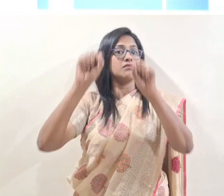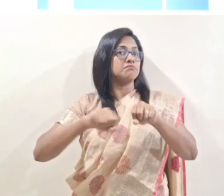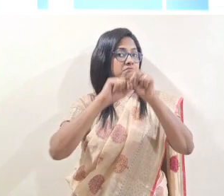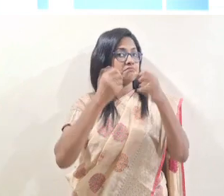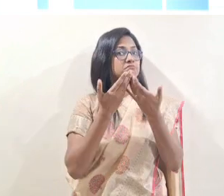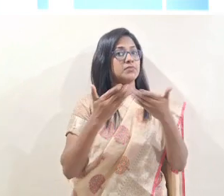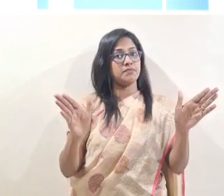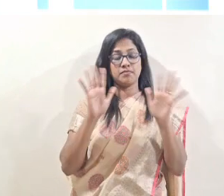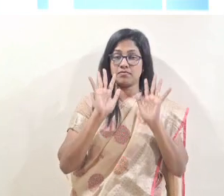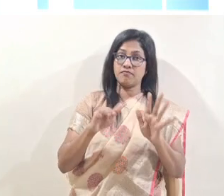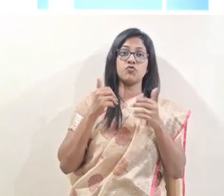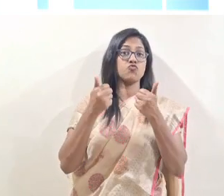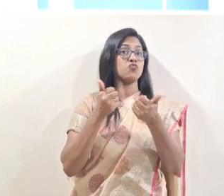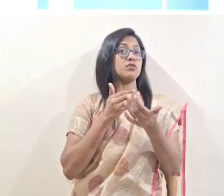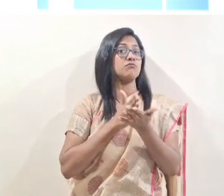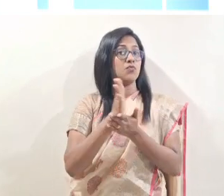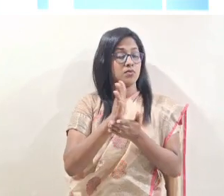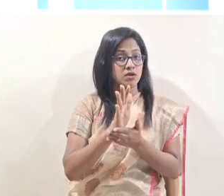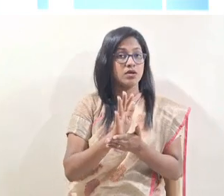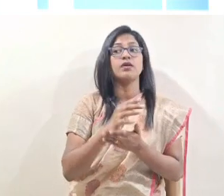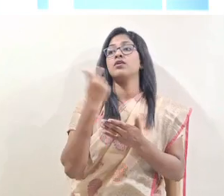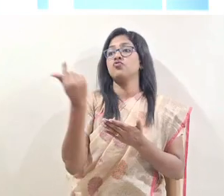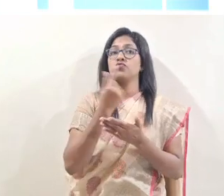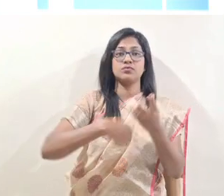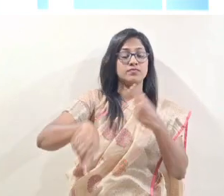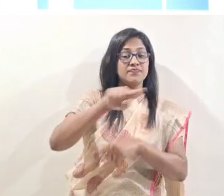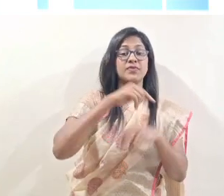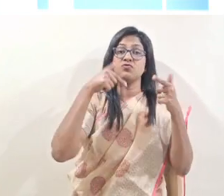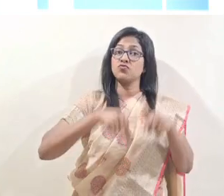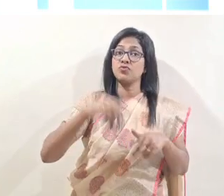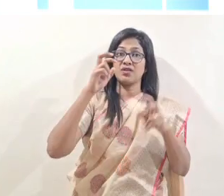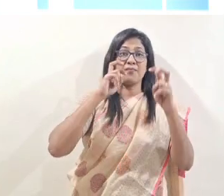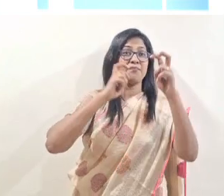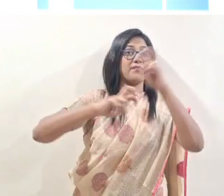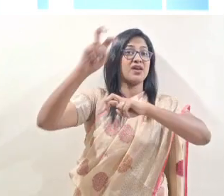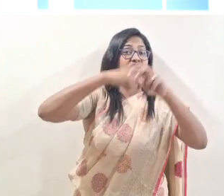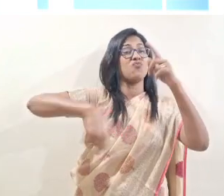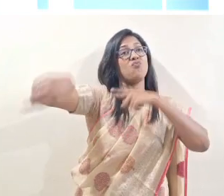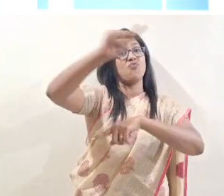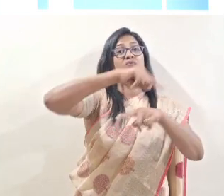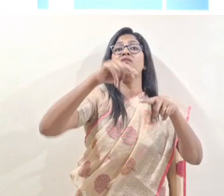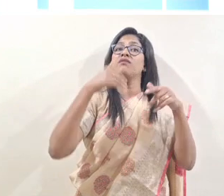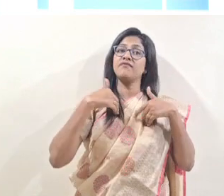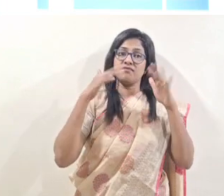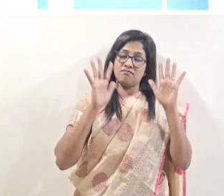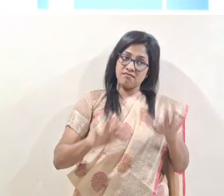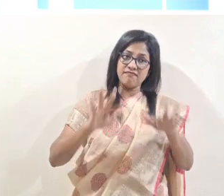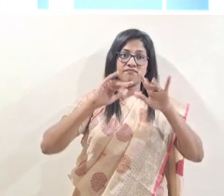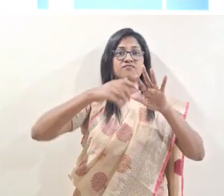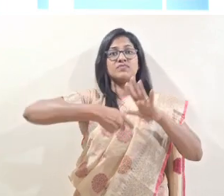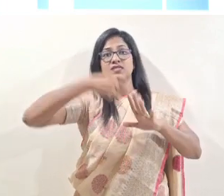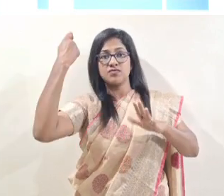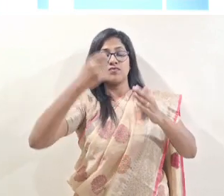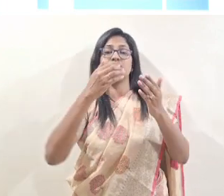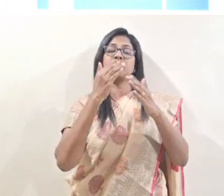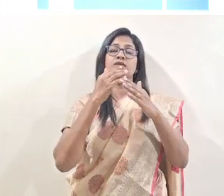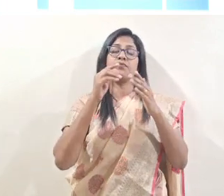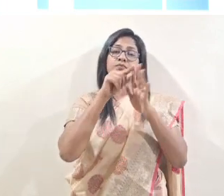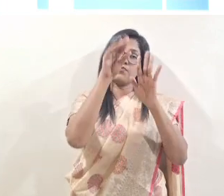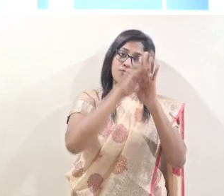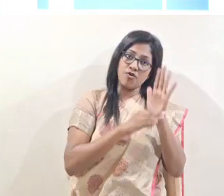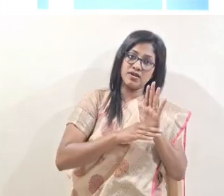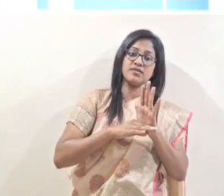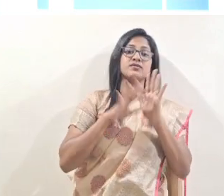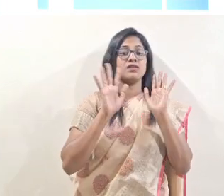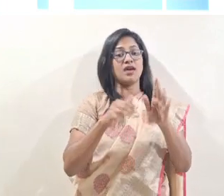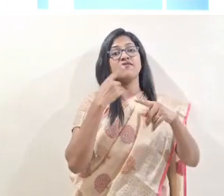practices. And today, all the metros, we are having a cybersecurity policy at our organization level, and we are having